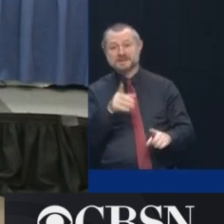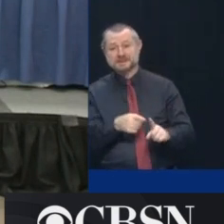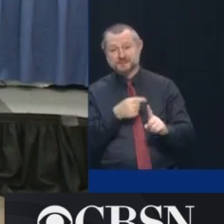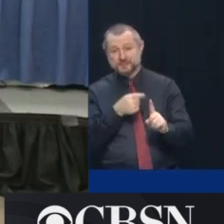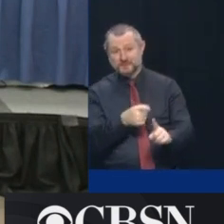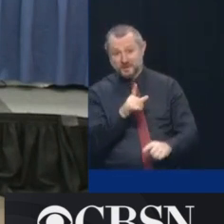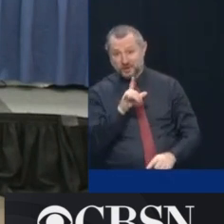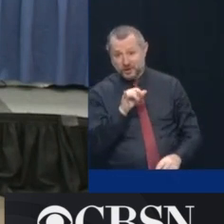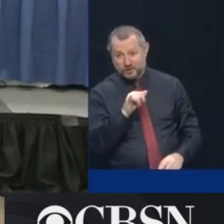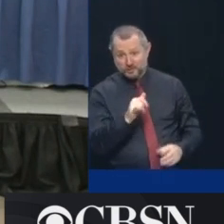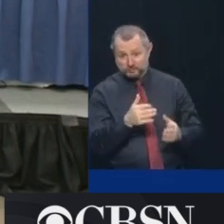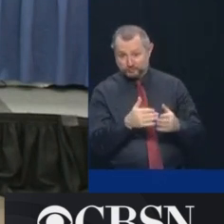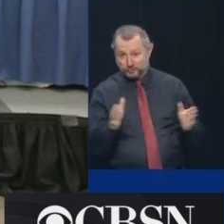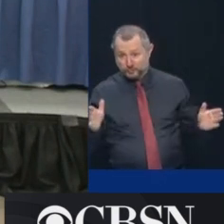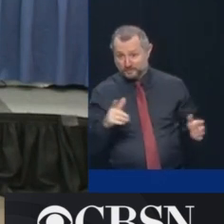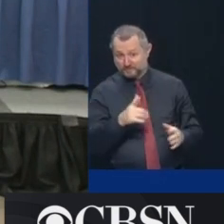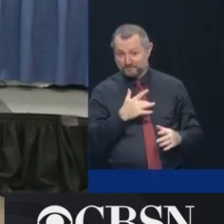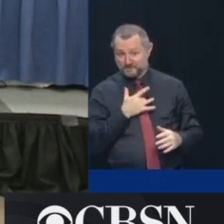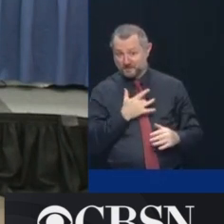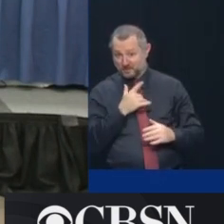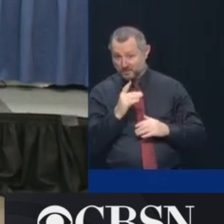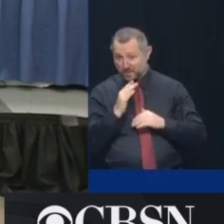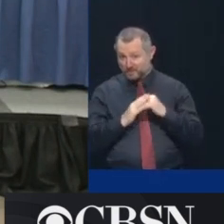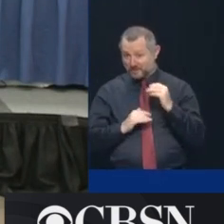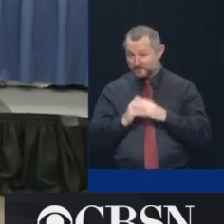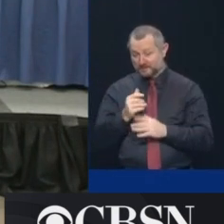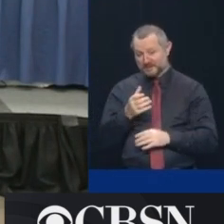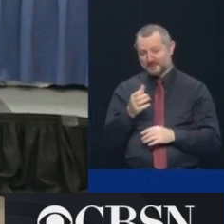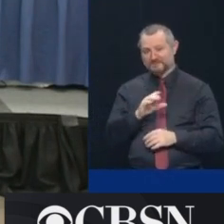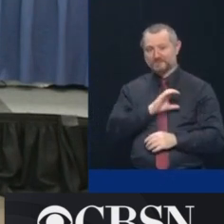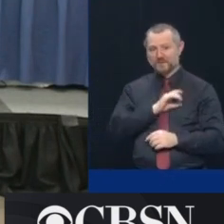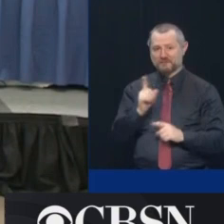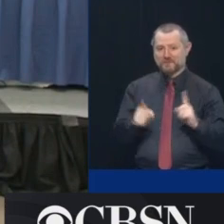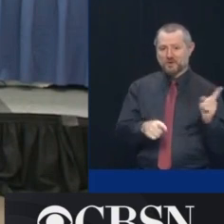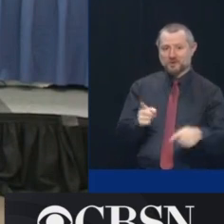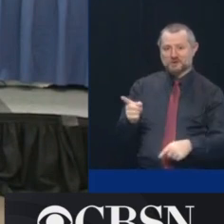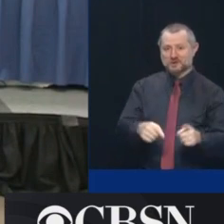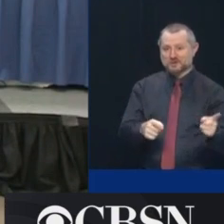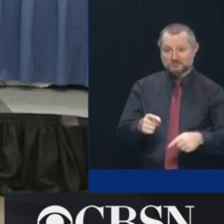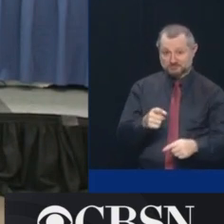are you comfortable with the enforcement measures that the law enforcement out here is taking?